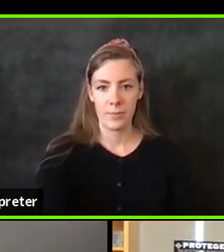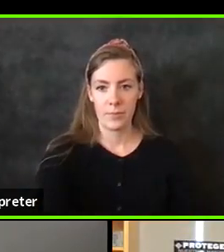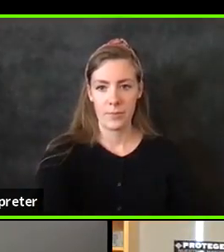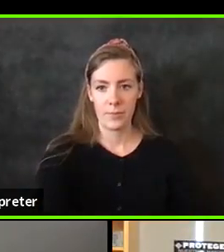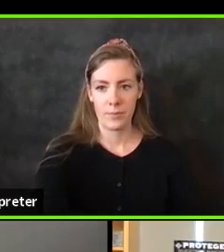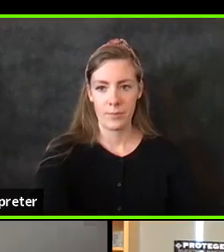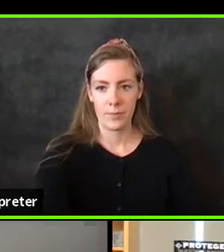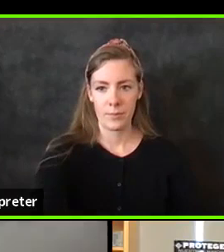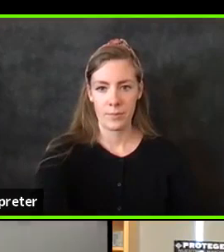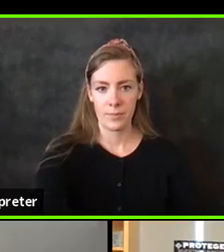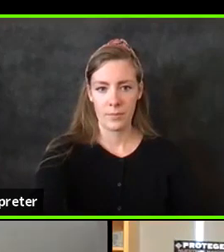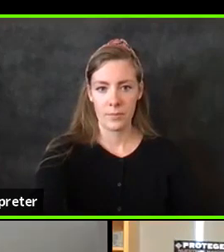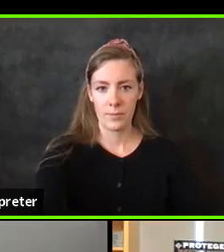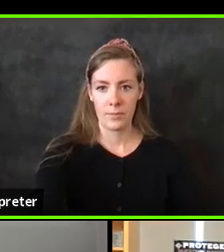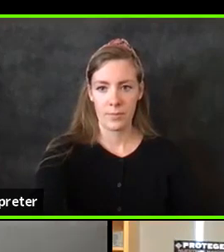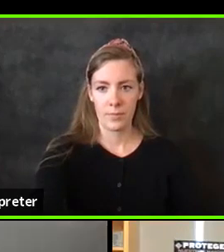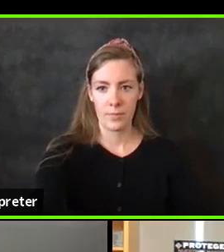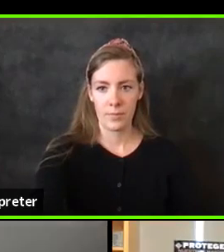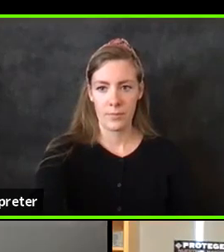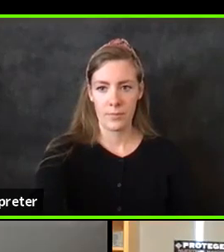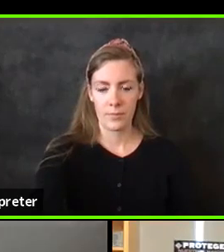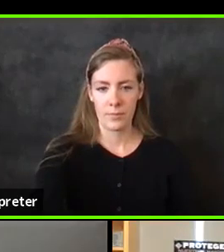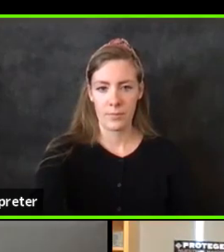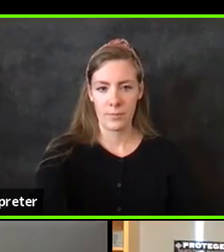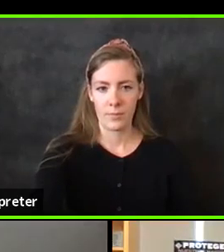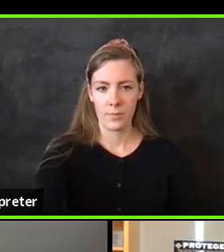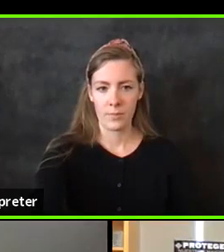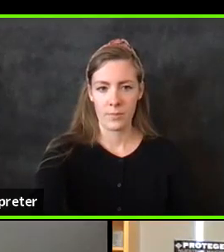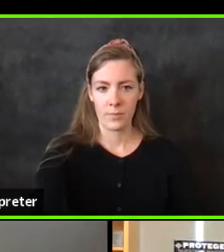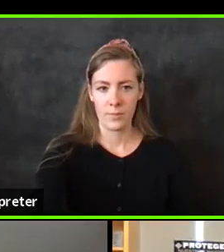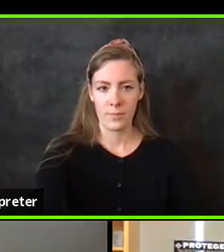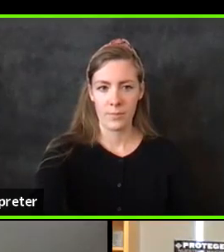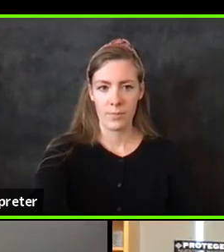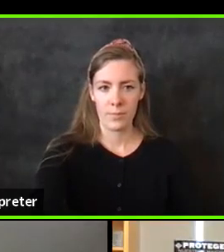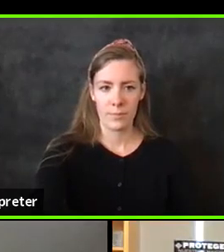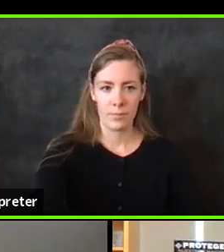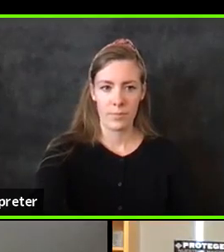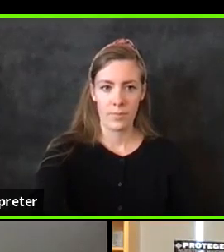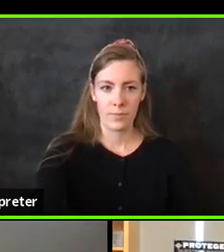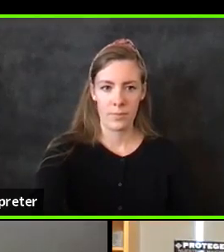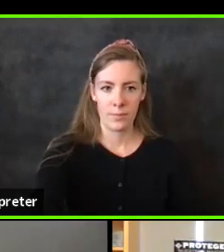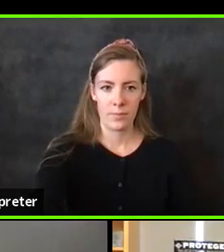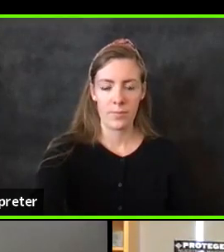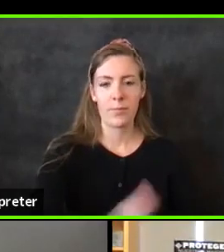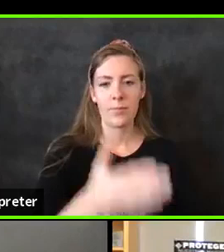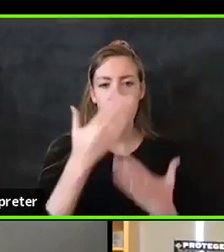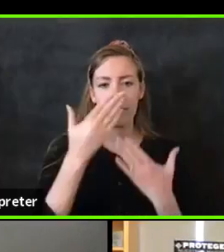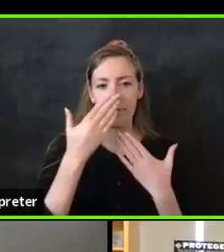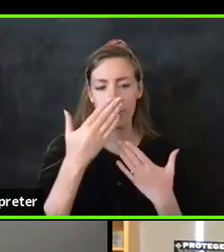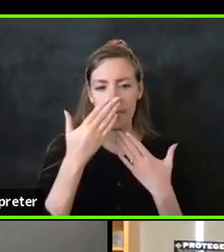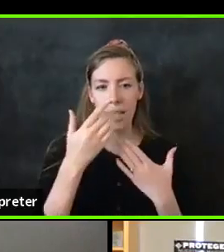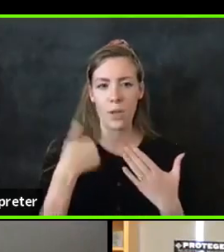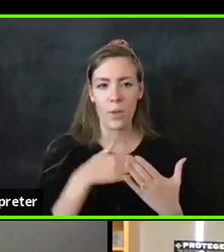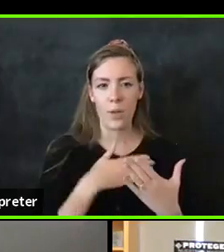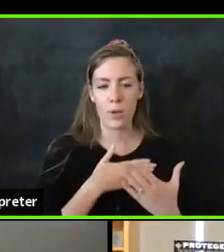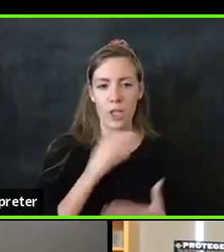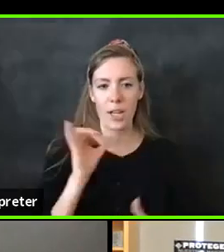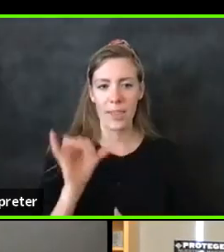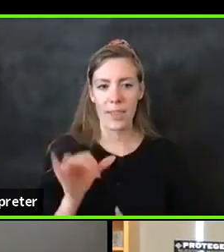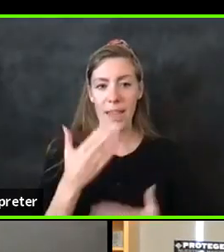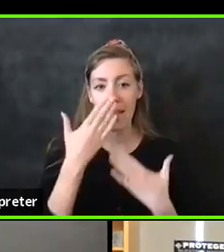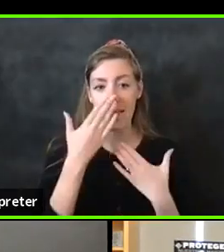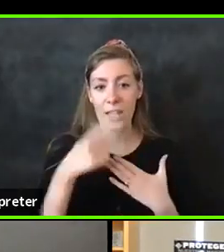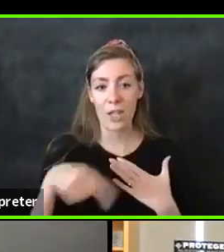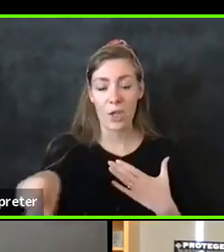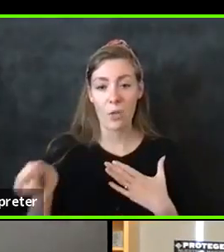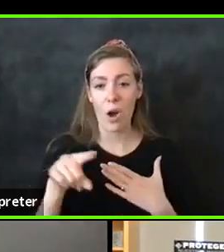Okay, well, thank you, Casey. We appreciate that. And thank you all for taking part in this great forum.